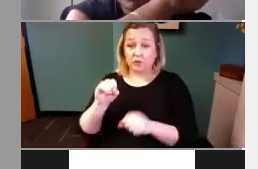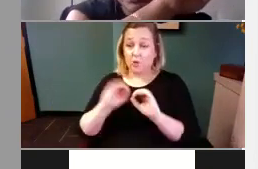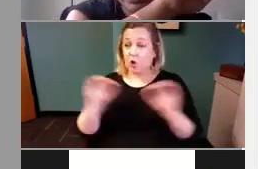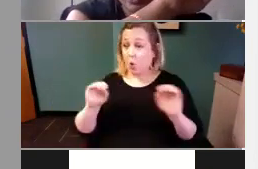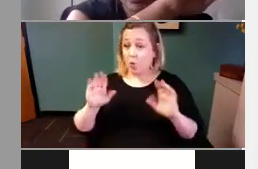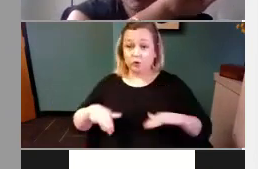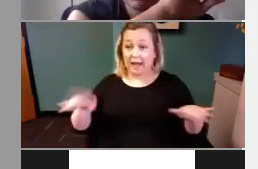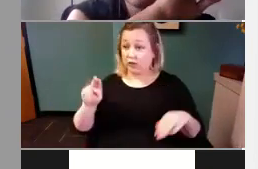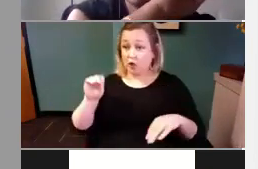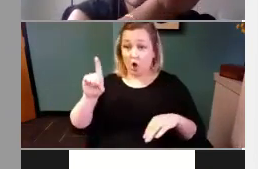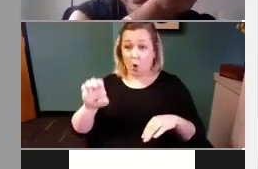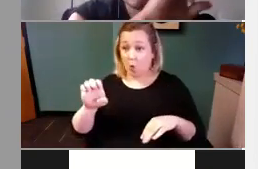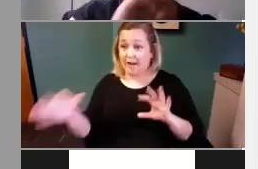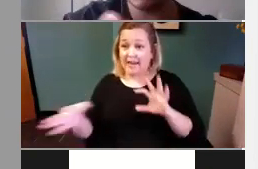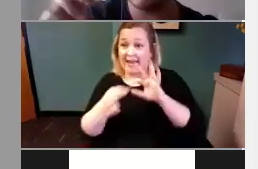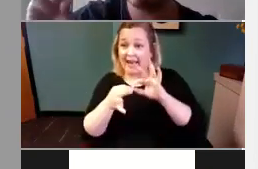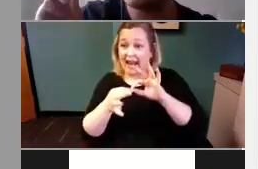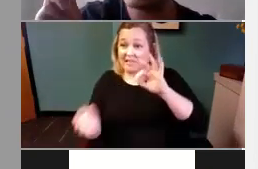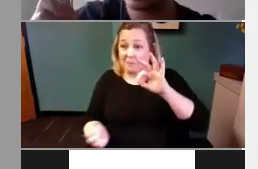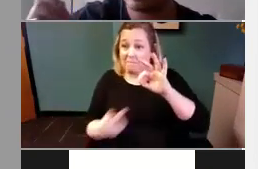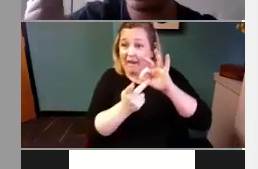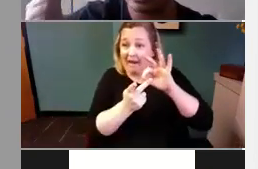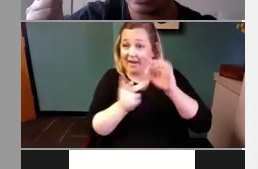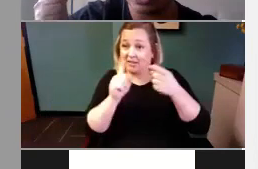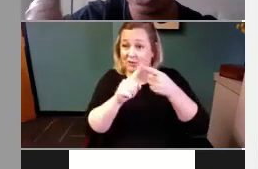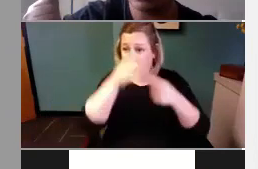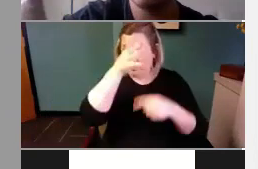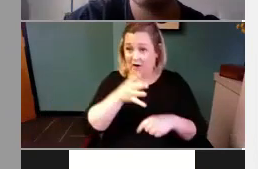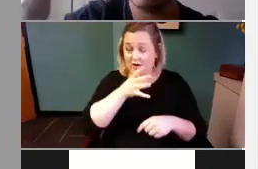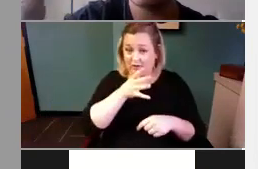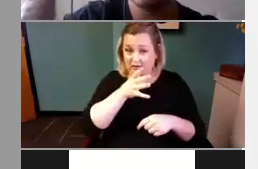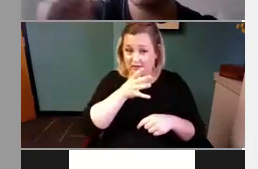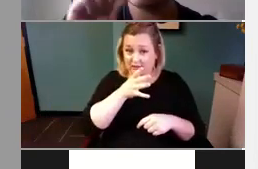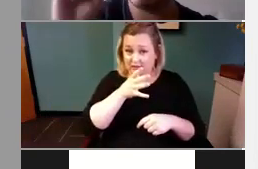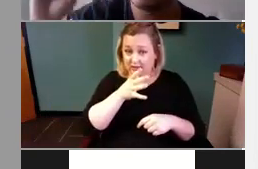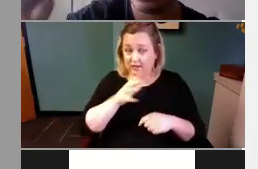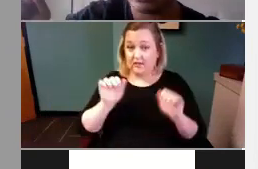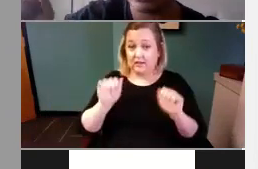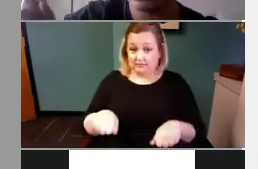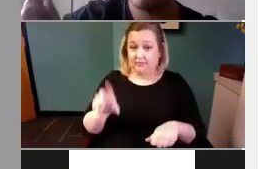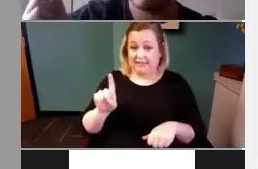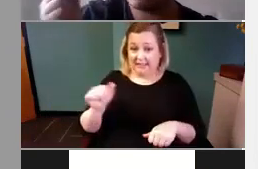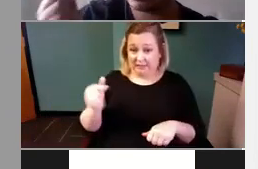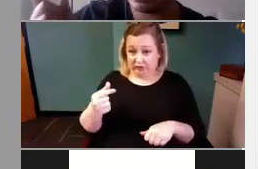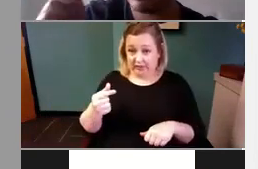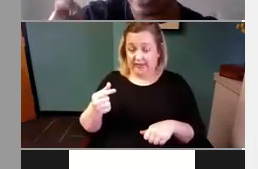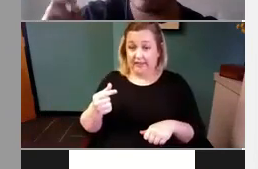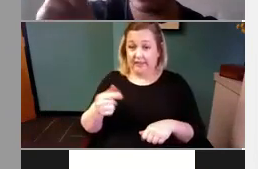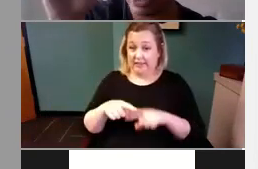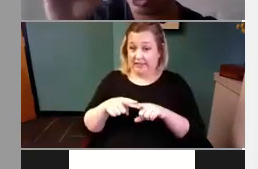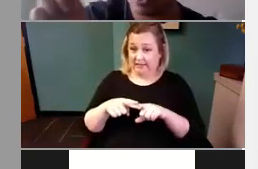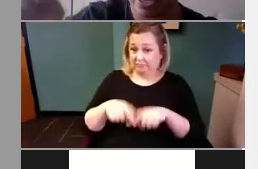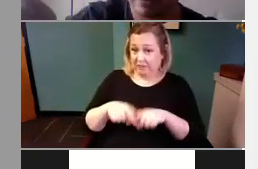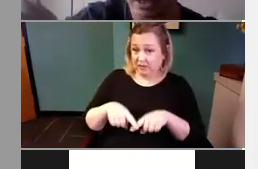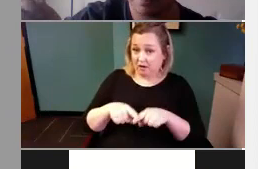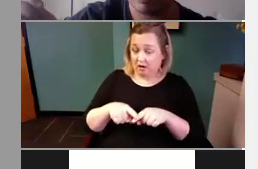the parent node. So we can order the vertices of our DAG based on those directed edges. Well, let's say that we have